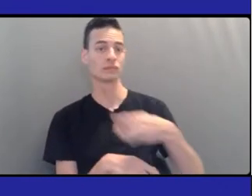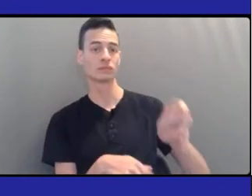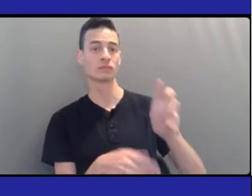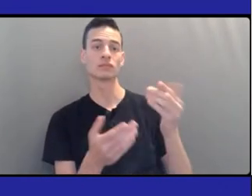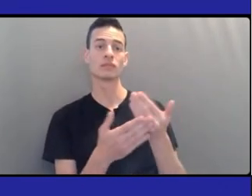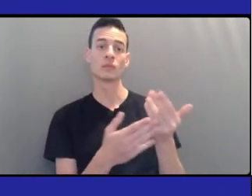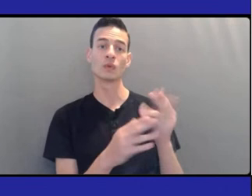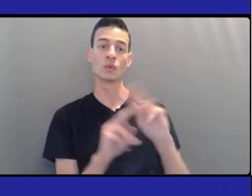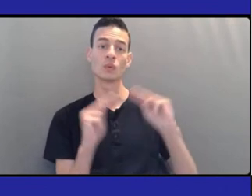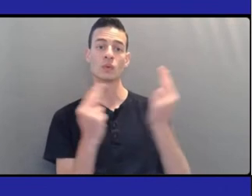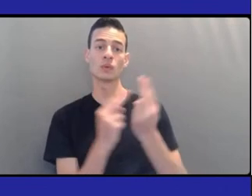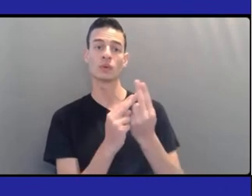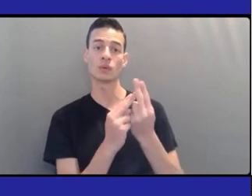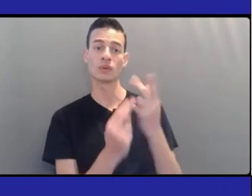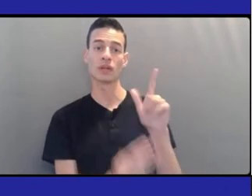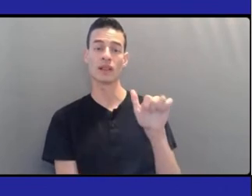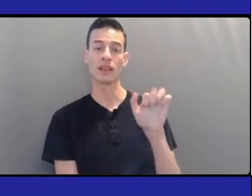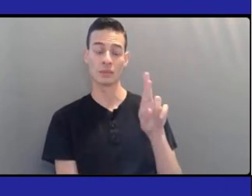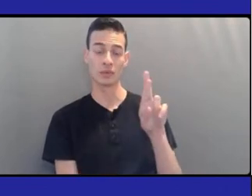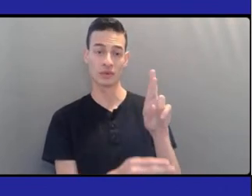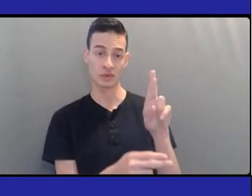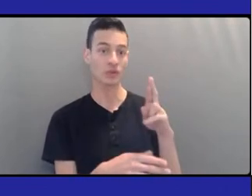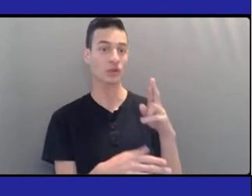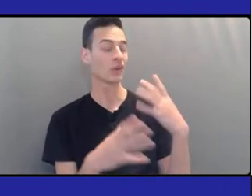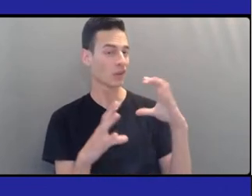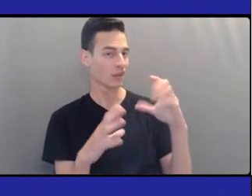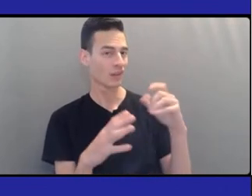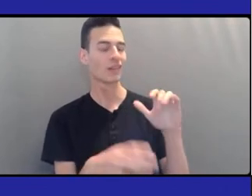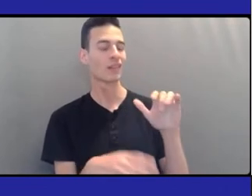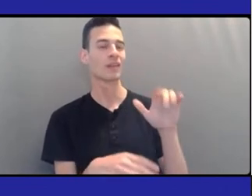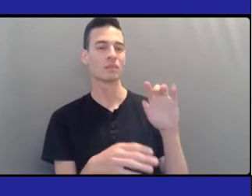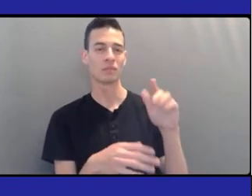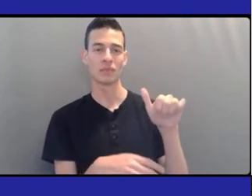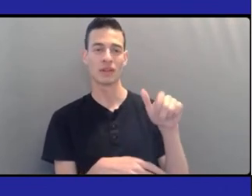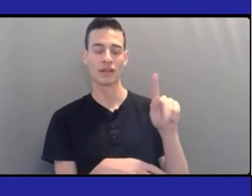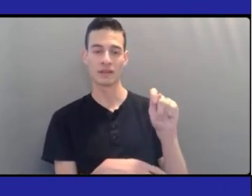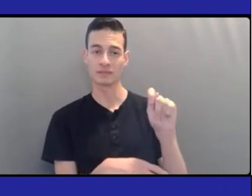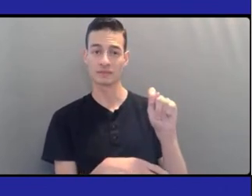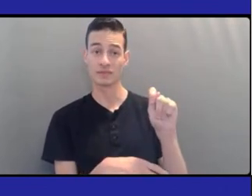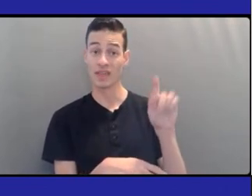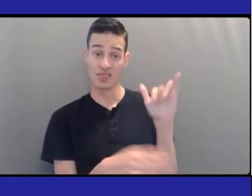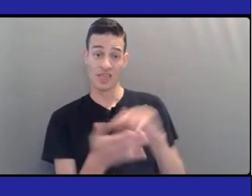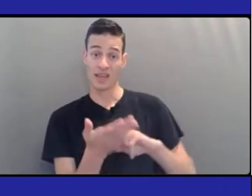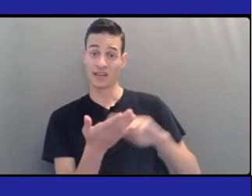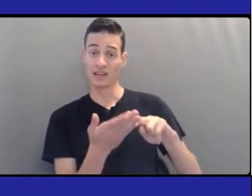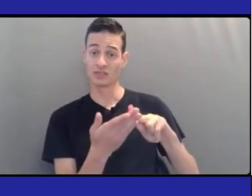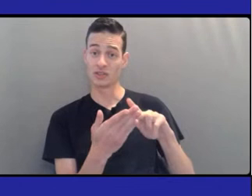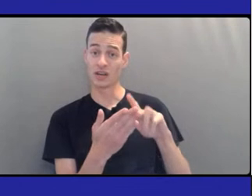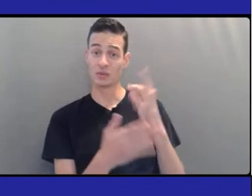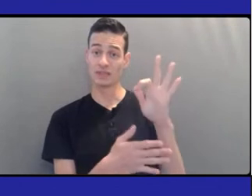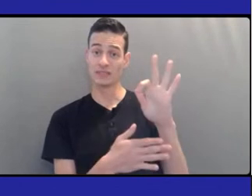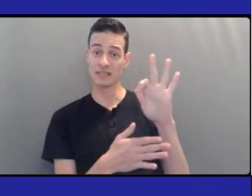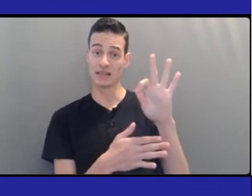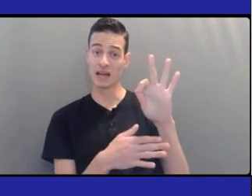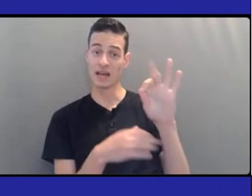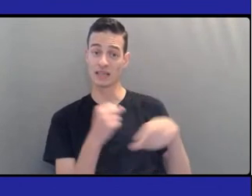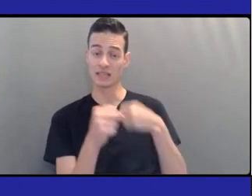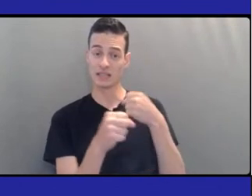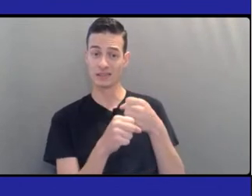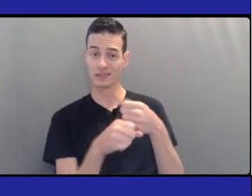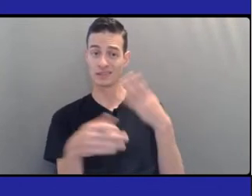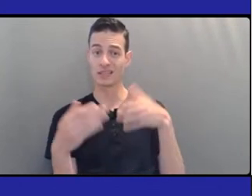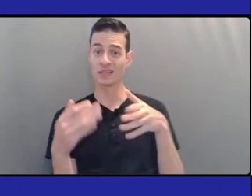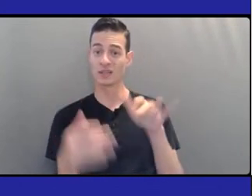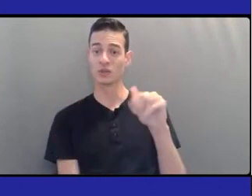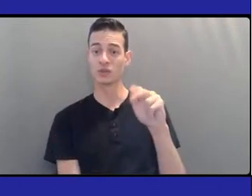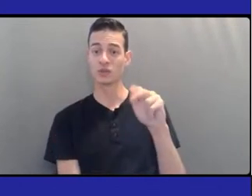labor linen plant. It was a 9-year contract that ended June 30th, 2020.